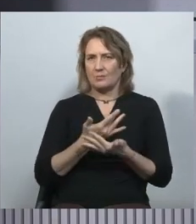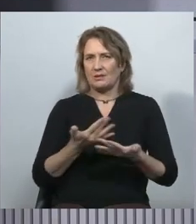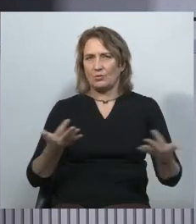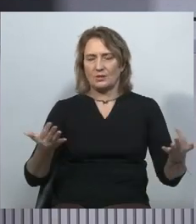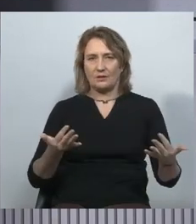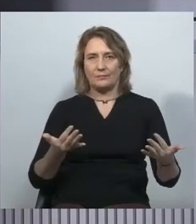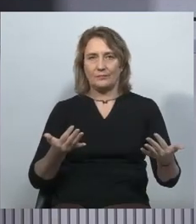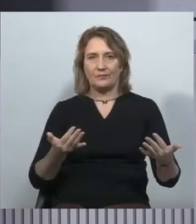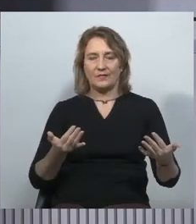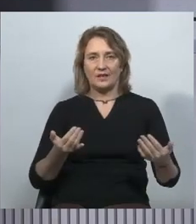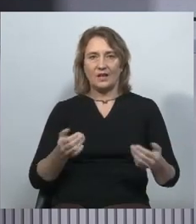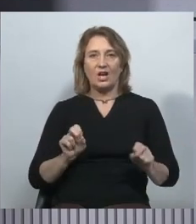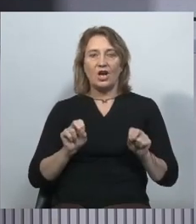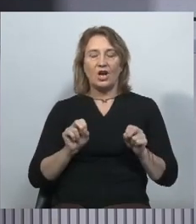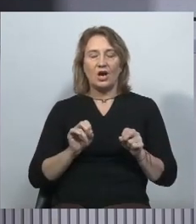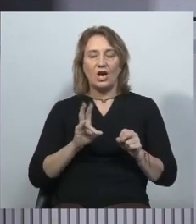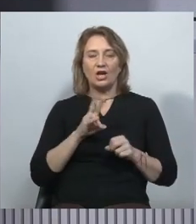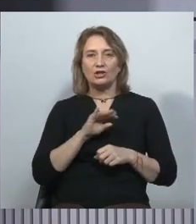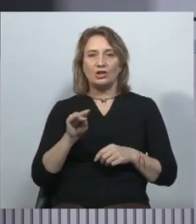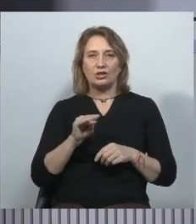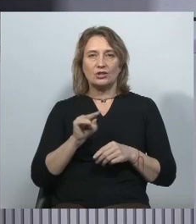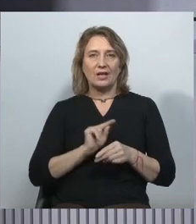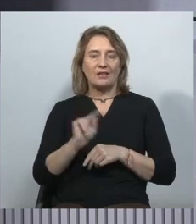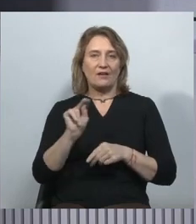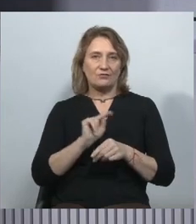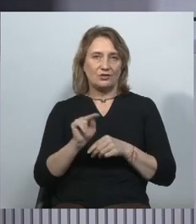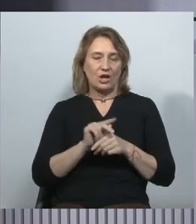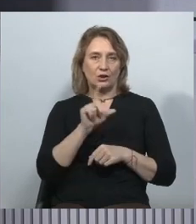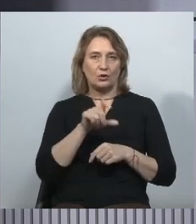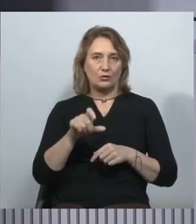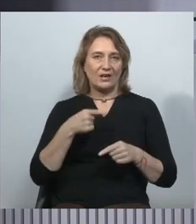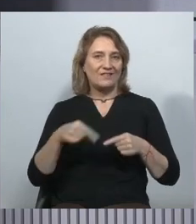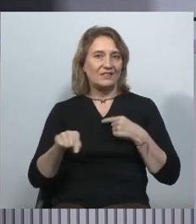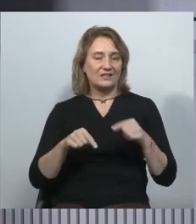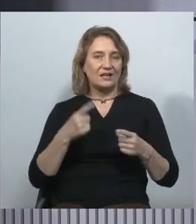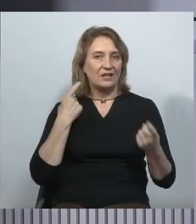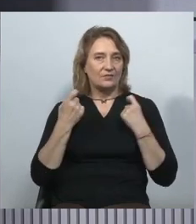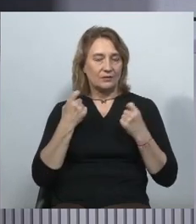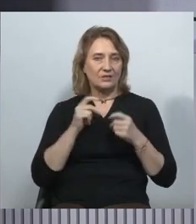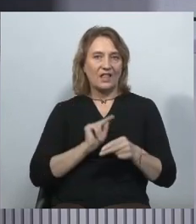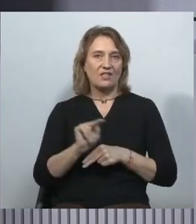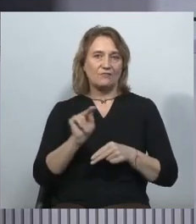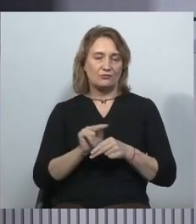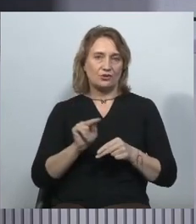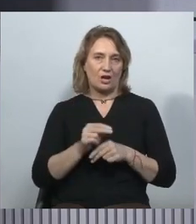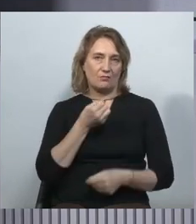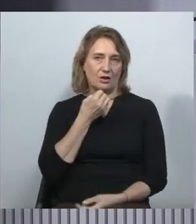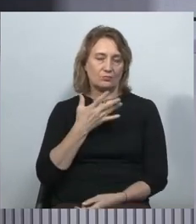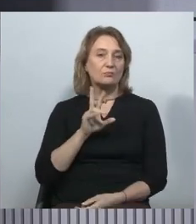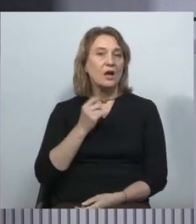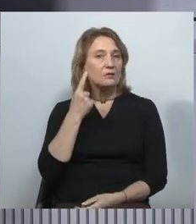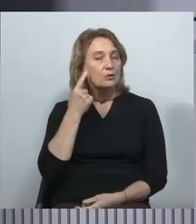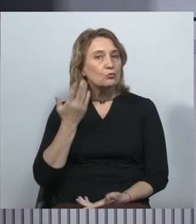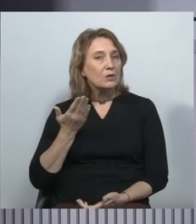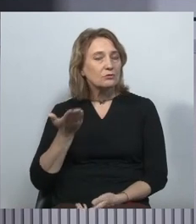bad techniques, rather than they will teach people to tell the information? They can teach something bad instead